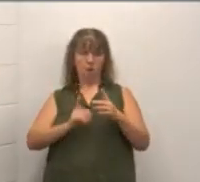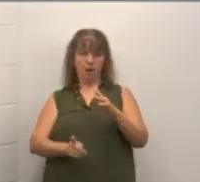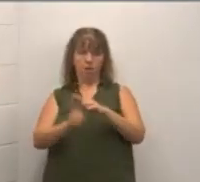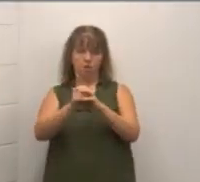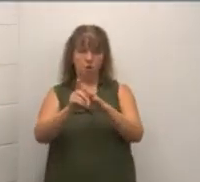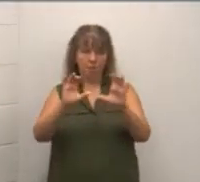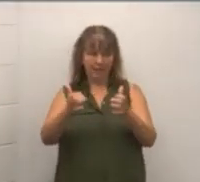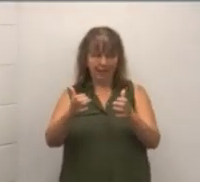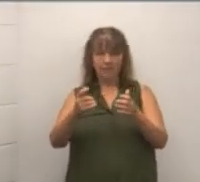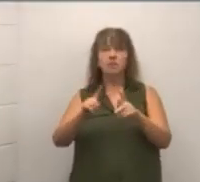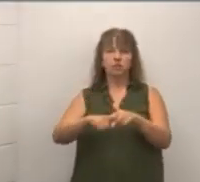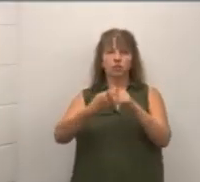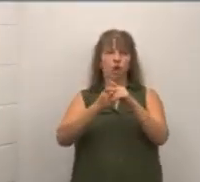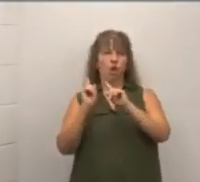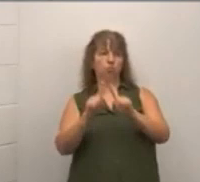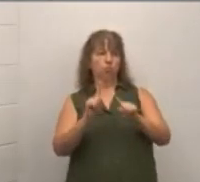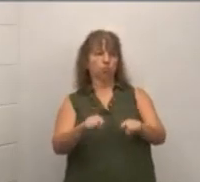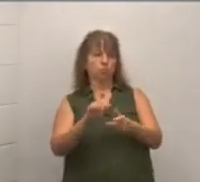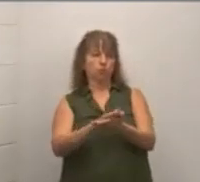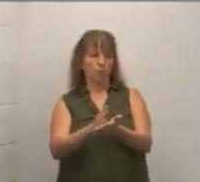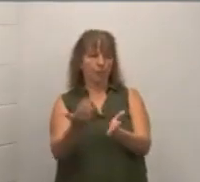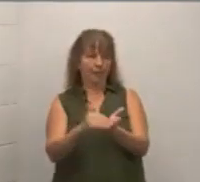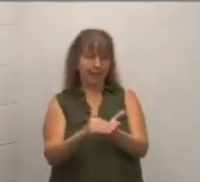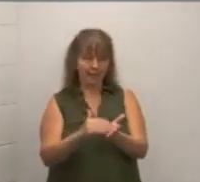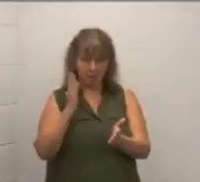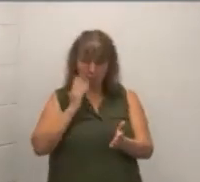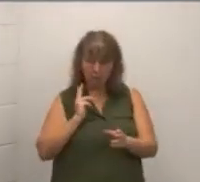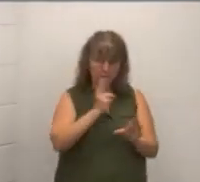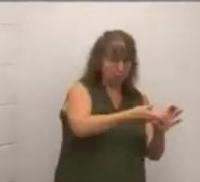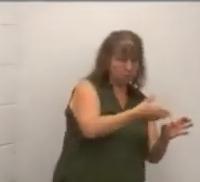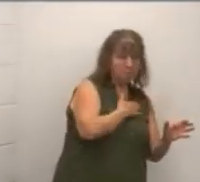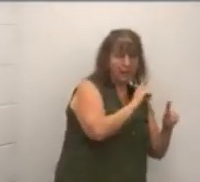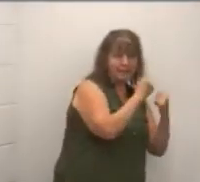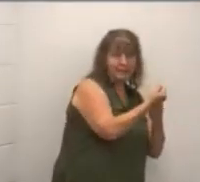classes, would I be with my regular team?